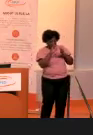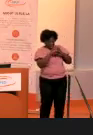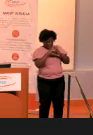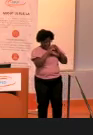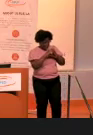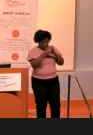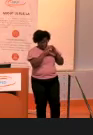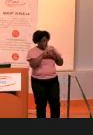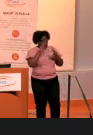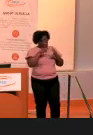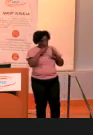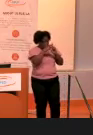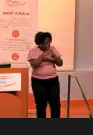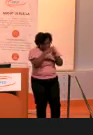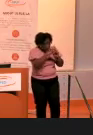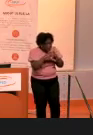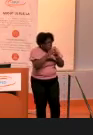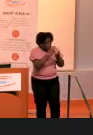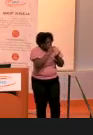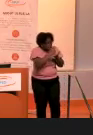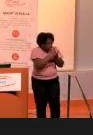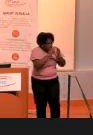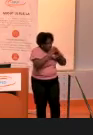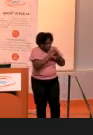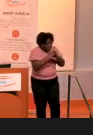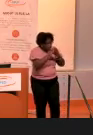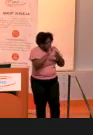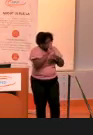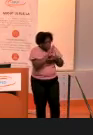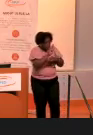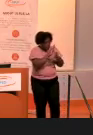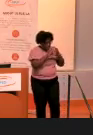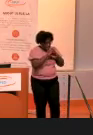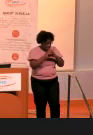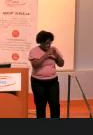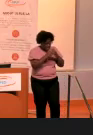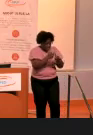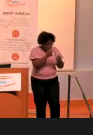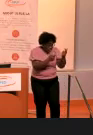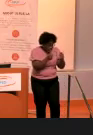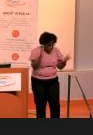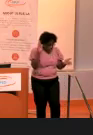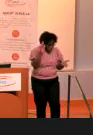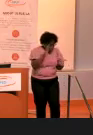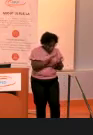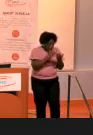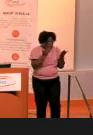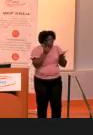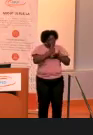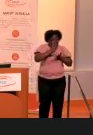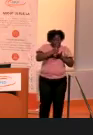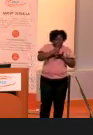for therapeutics to see if we can remove or reduce the numbers of these abnormal B cells and hopefully help